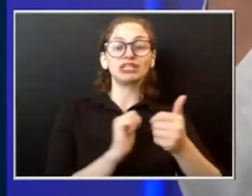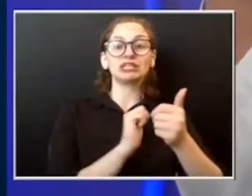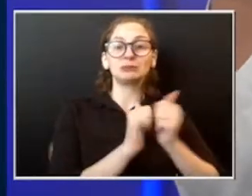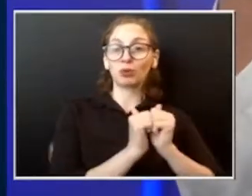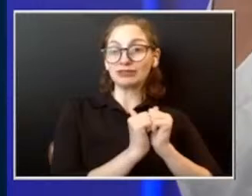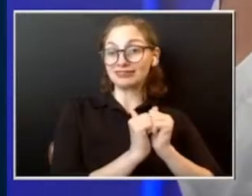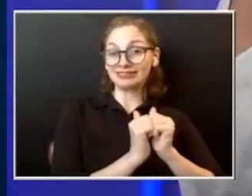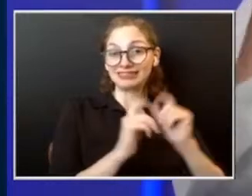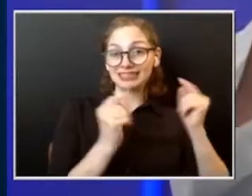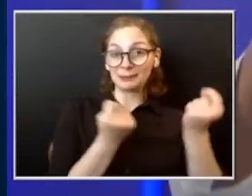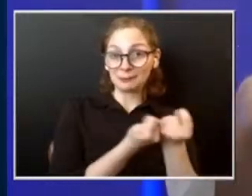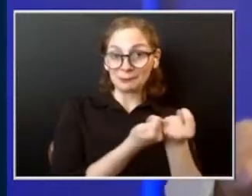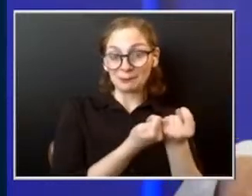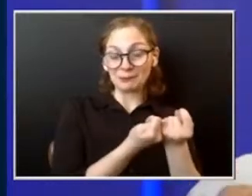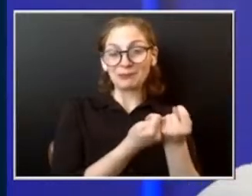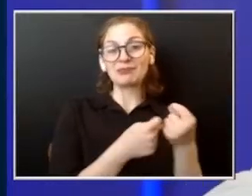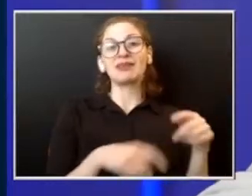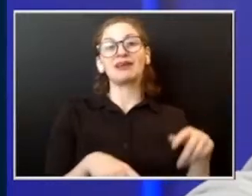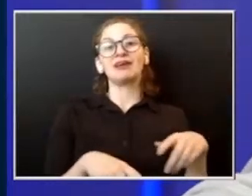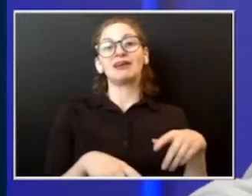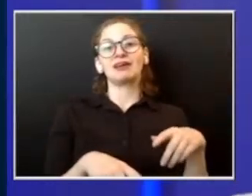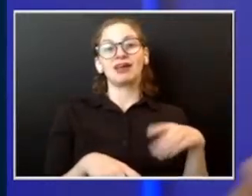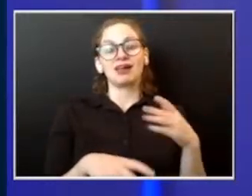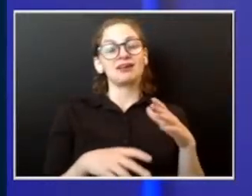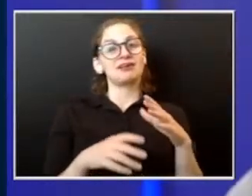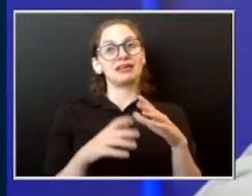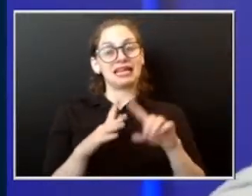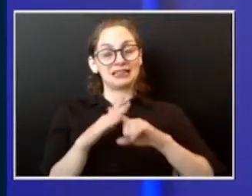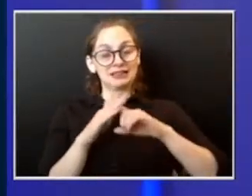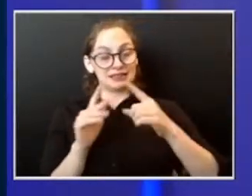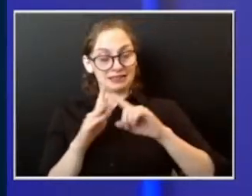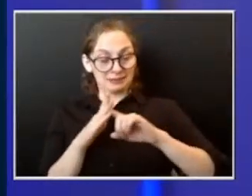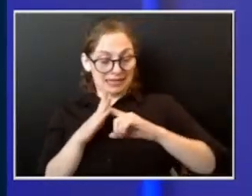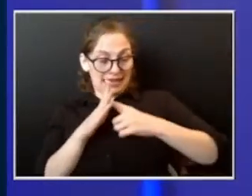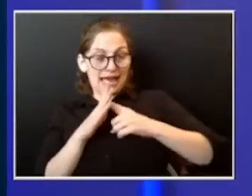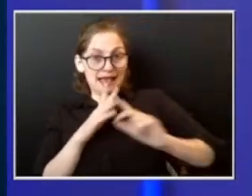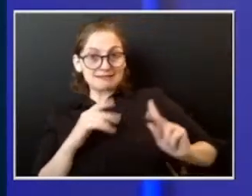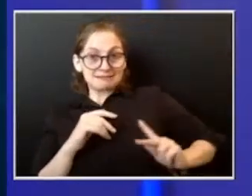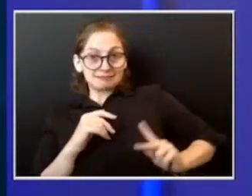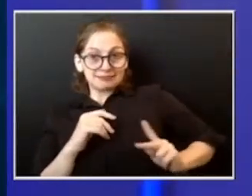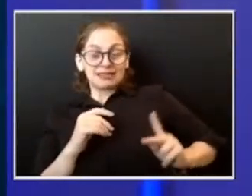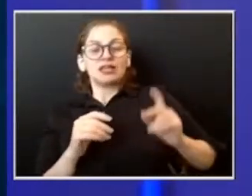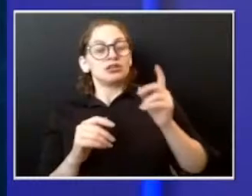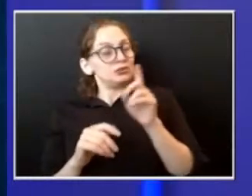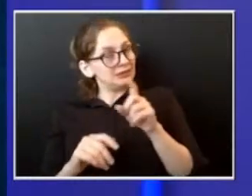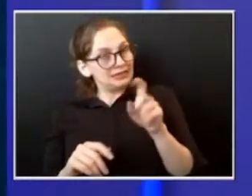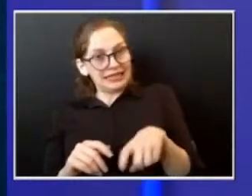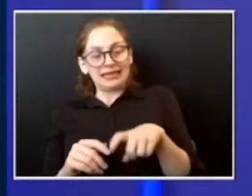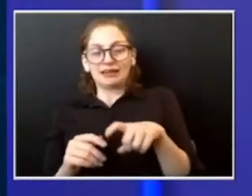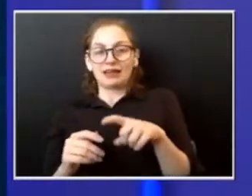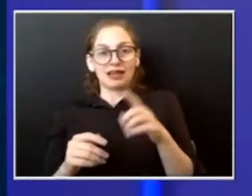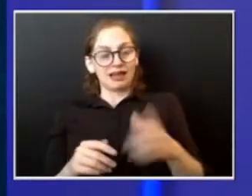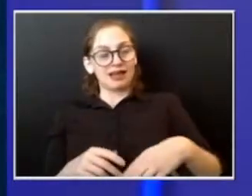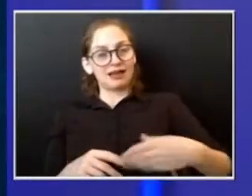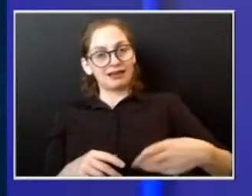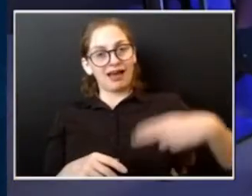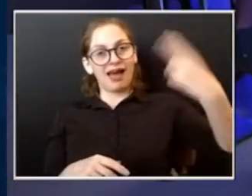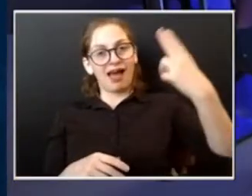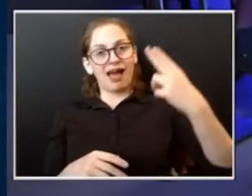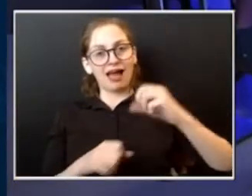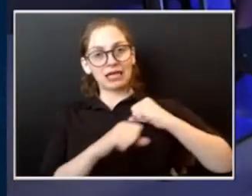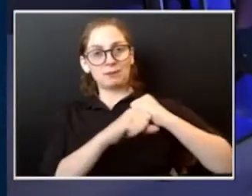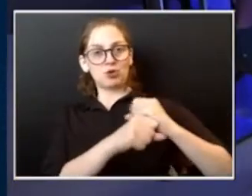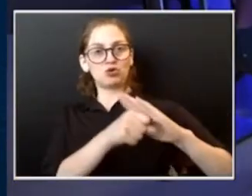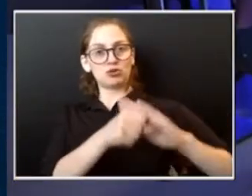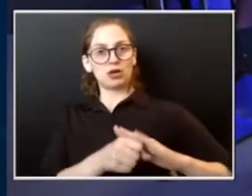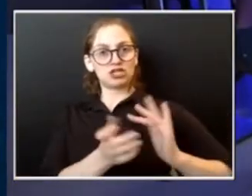The immunosuppression is high, but over time they become used to each other, and you can drop the immunosuppression down to a lower level as time goes on. I wonder if we could do that for